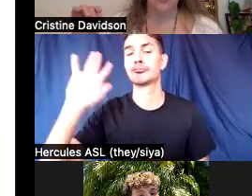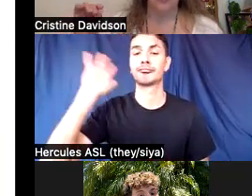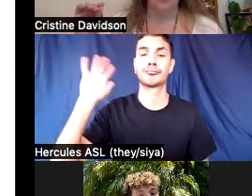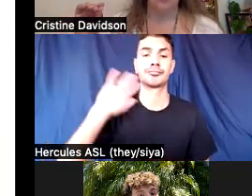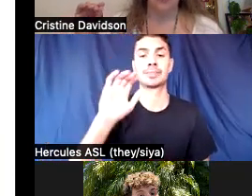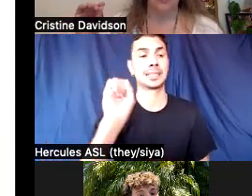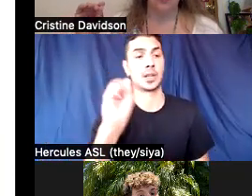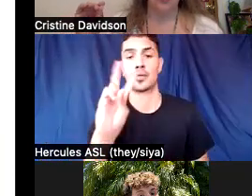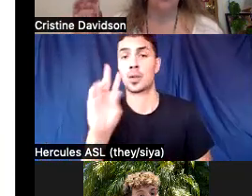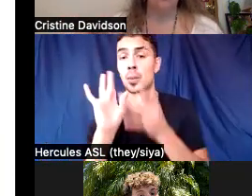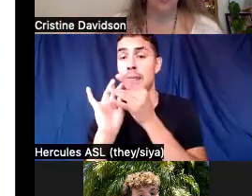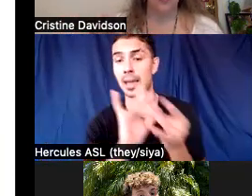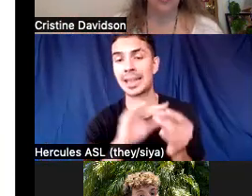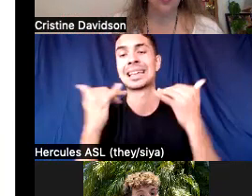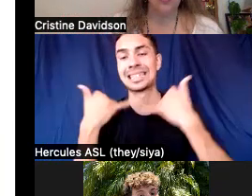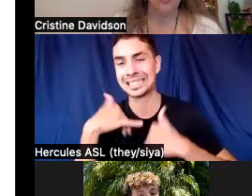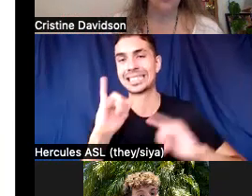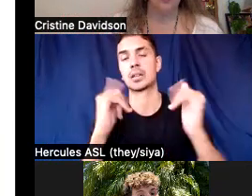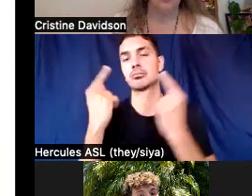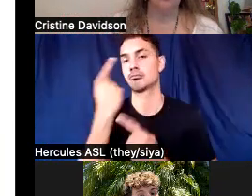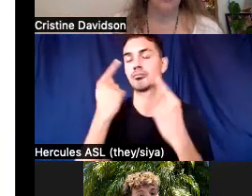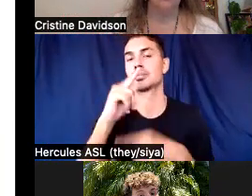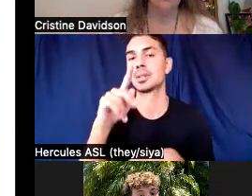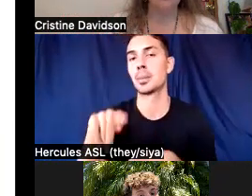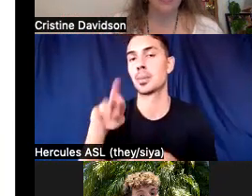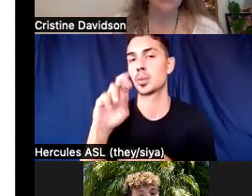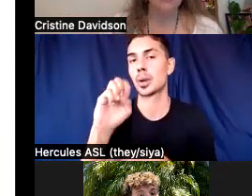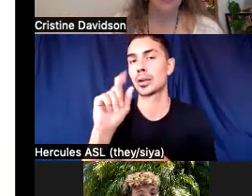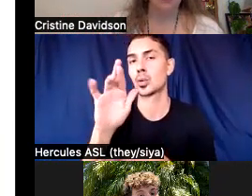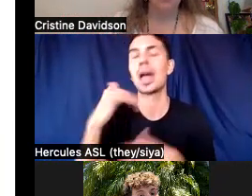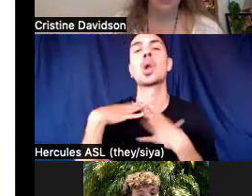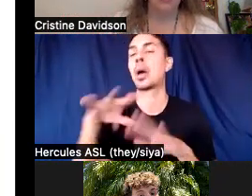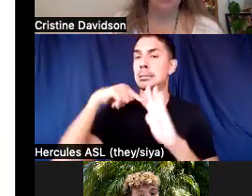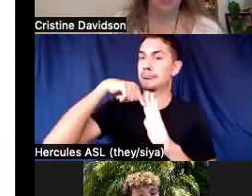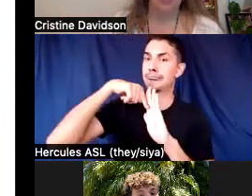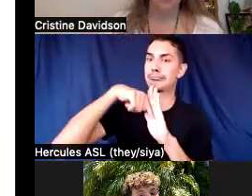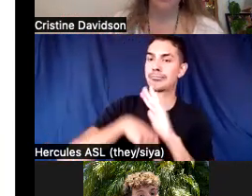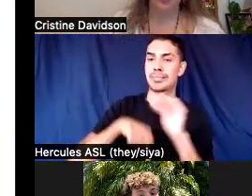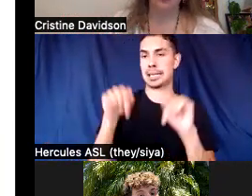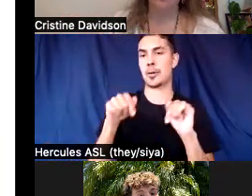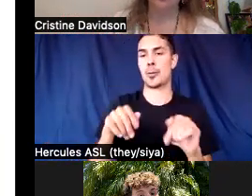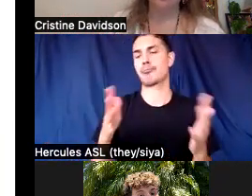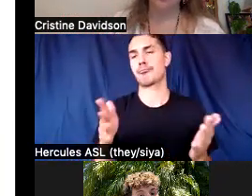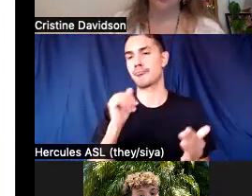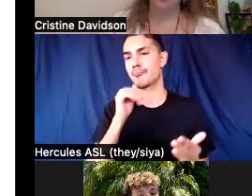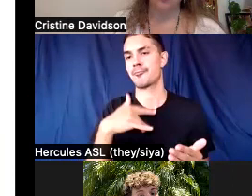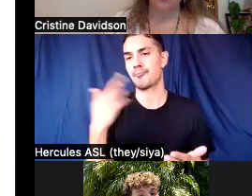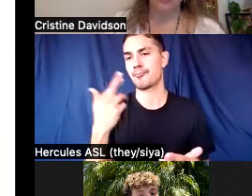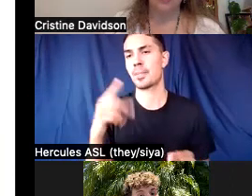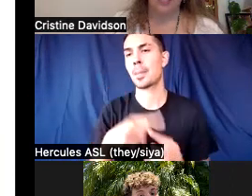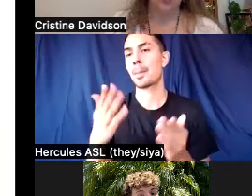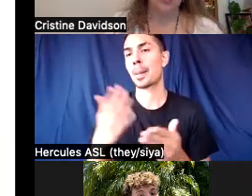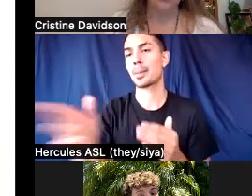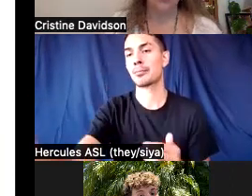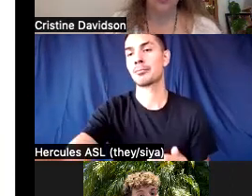So I don't want to go too far into it in this space, but it might be helpful to you to Google